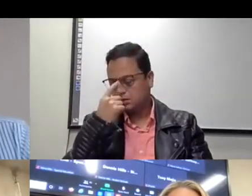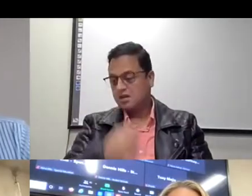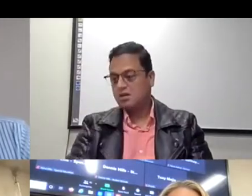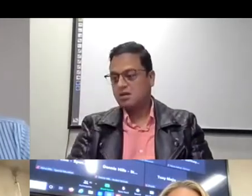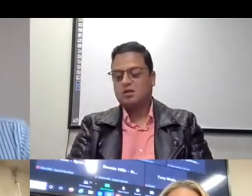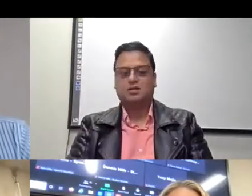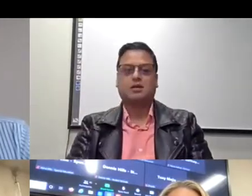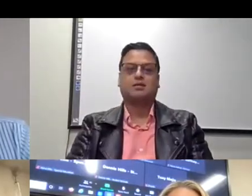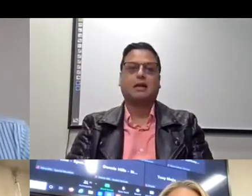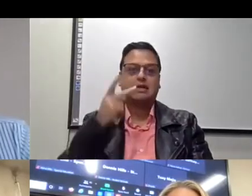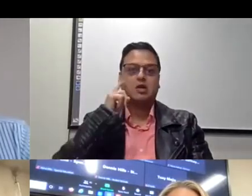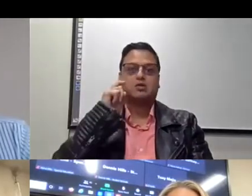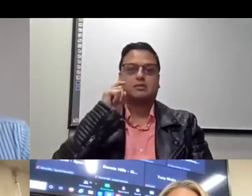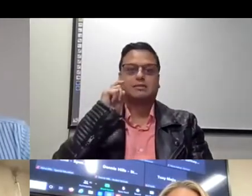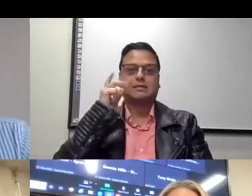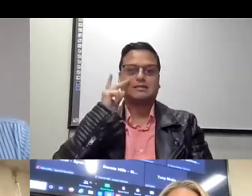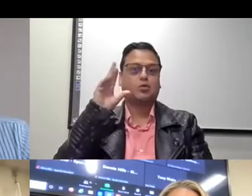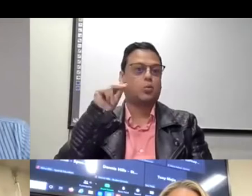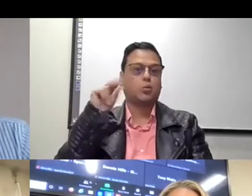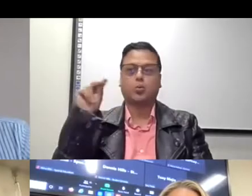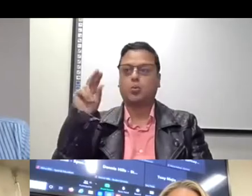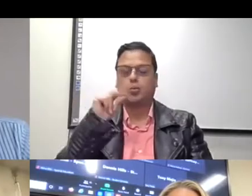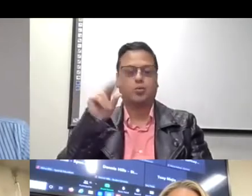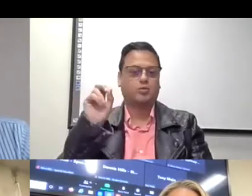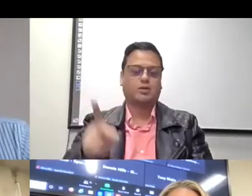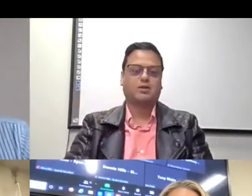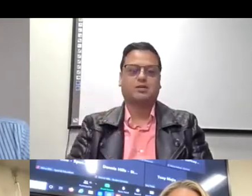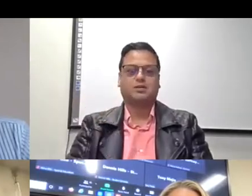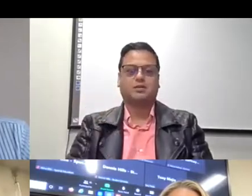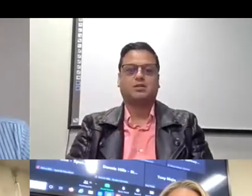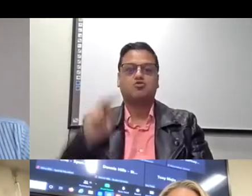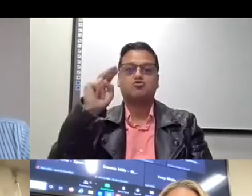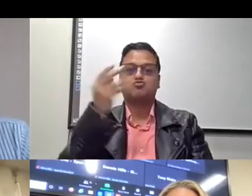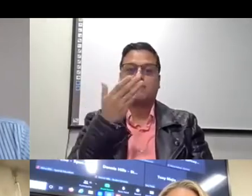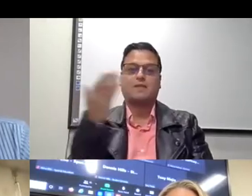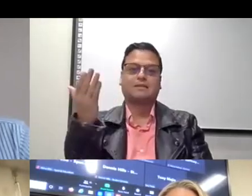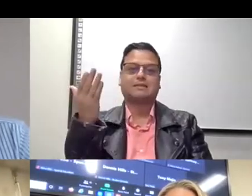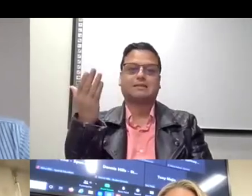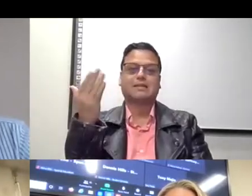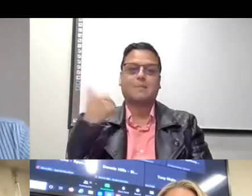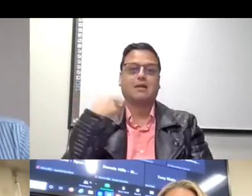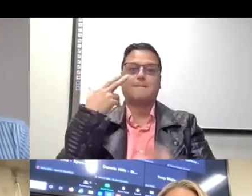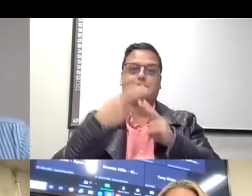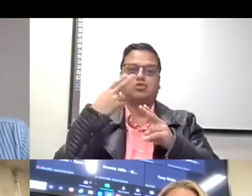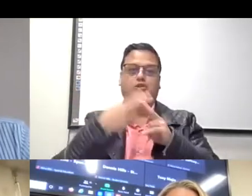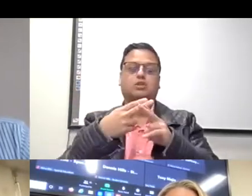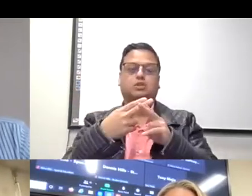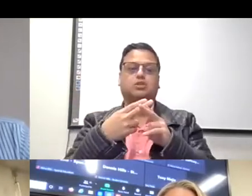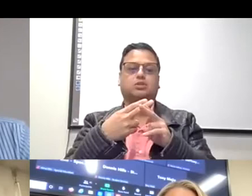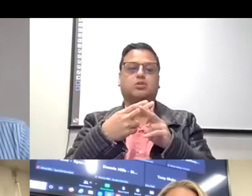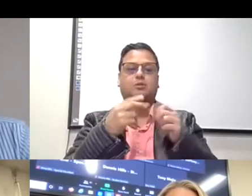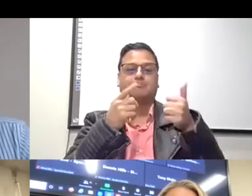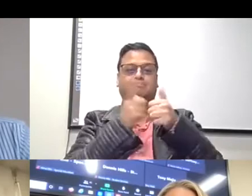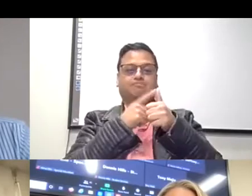No, I see shaking heads. No, nothing. Okay. I have 2 things I'm just going to mention. One thing